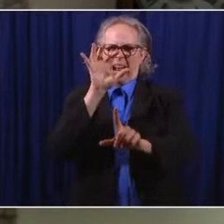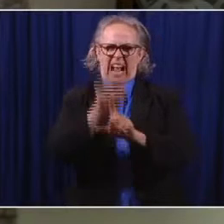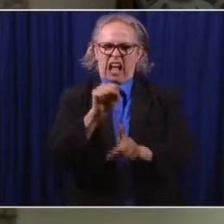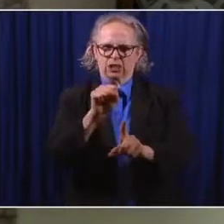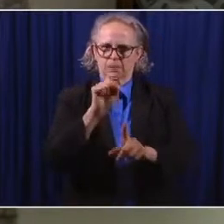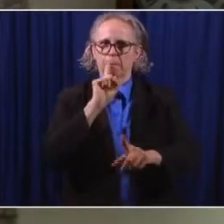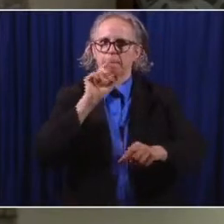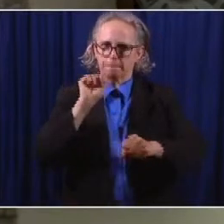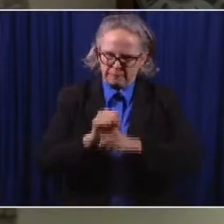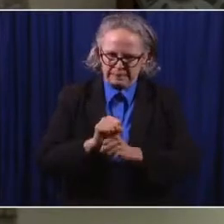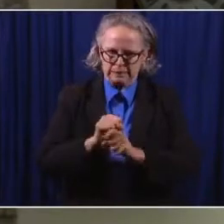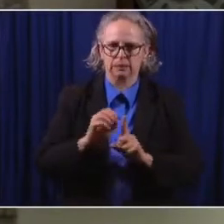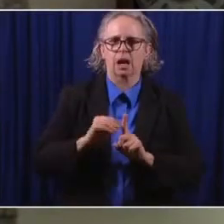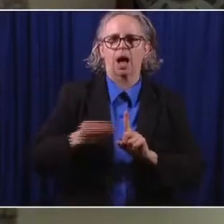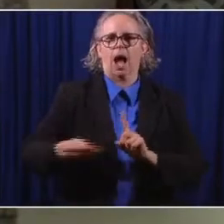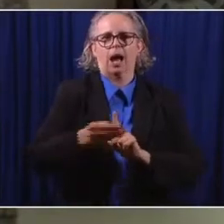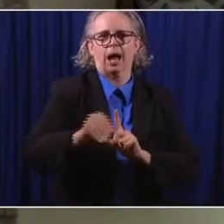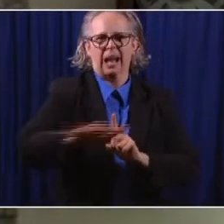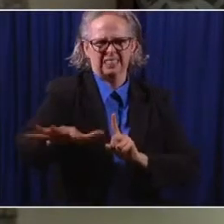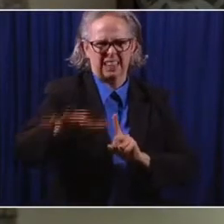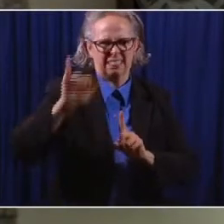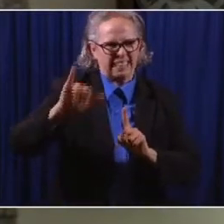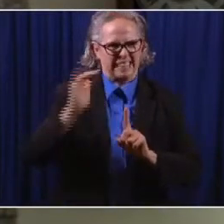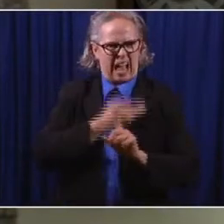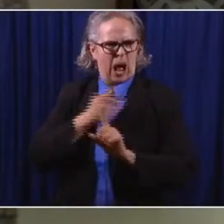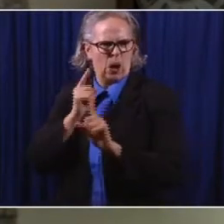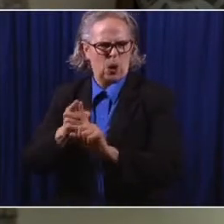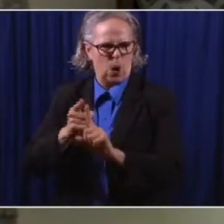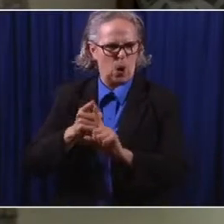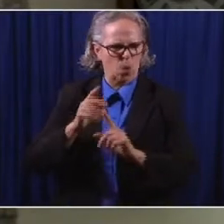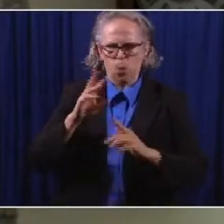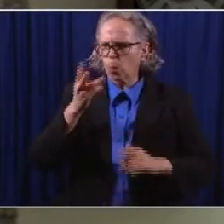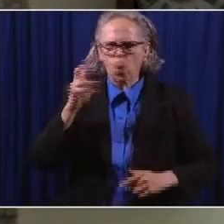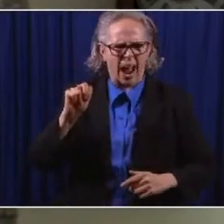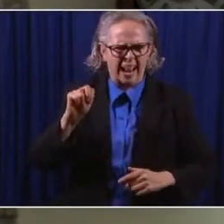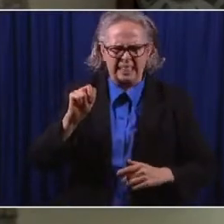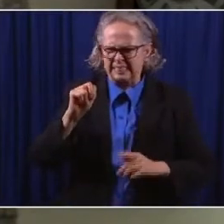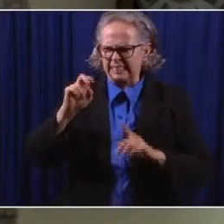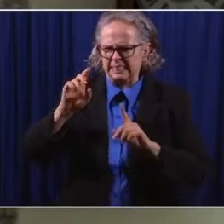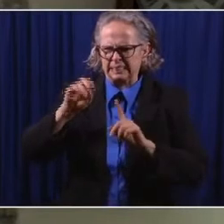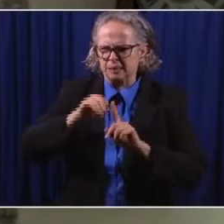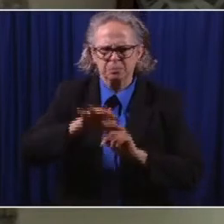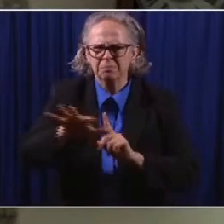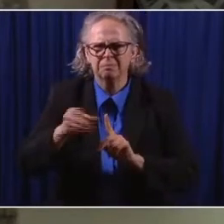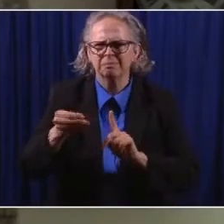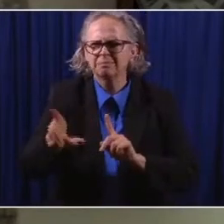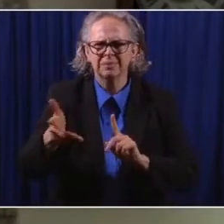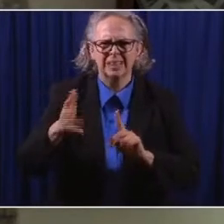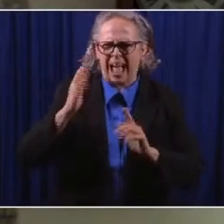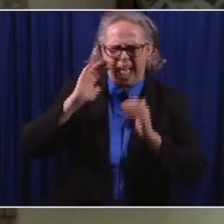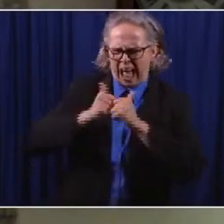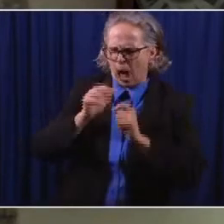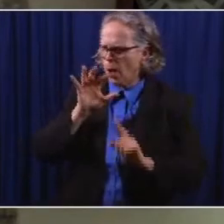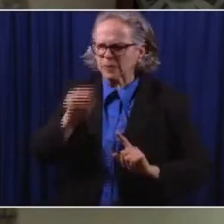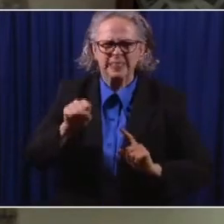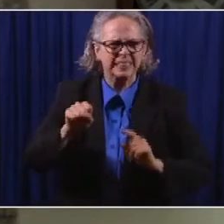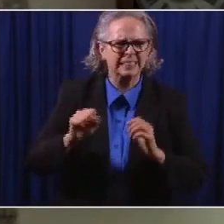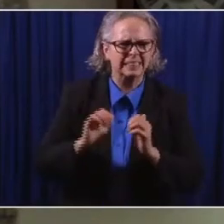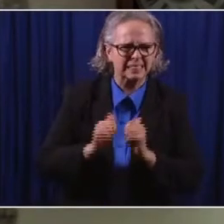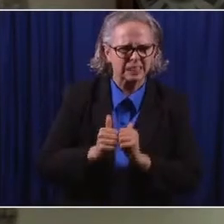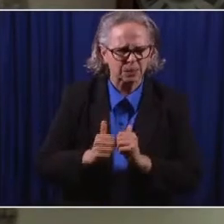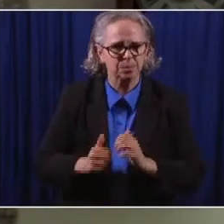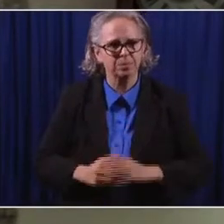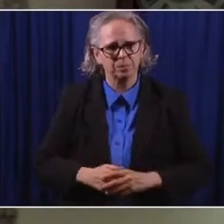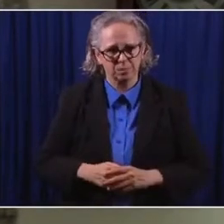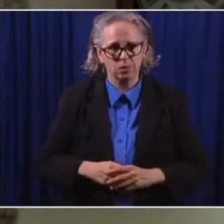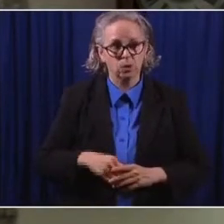here, is to figure out when that person is contagious. And as some of these articles have pointed out, and I've